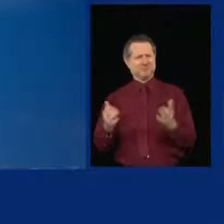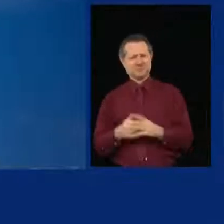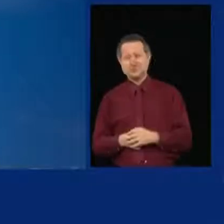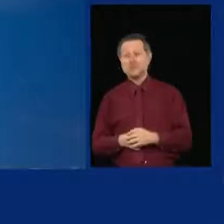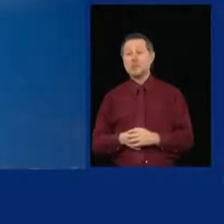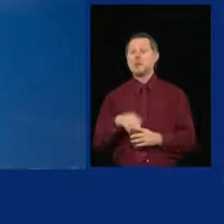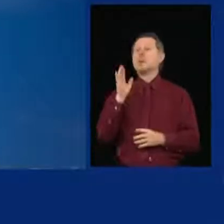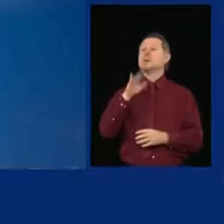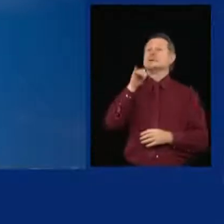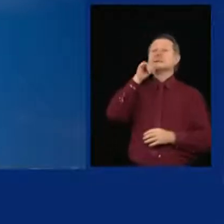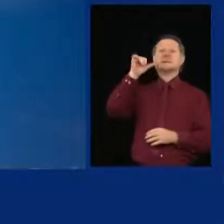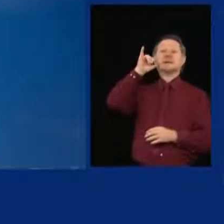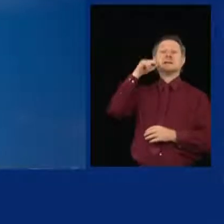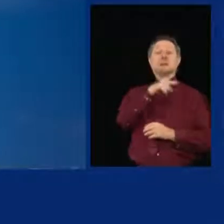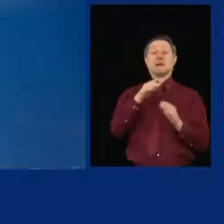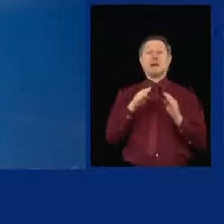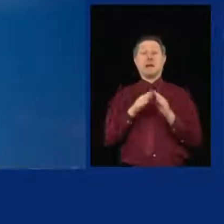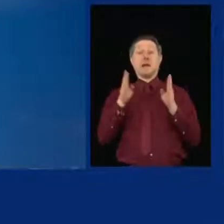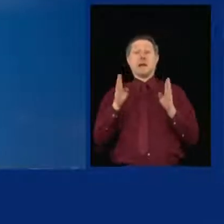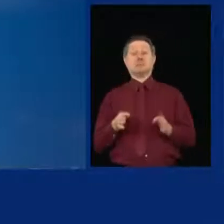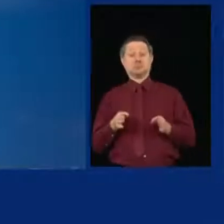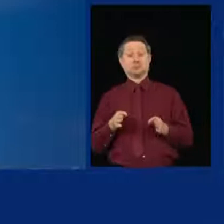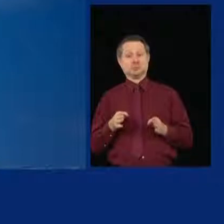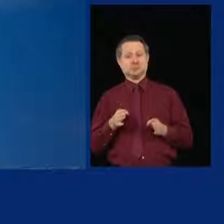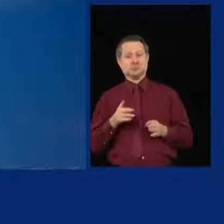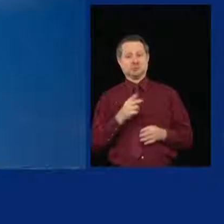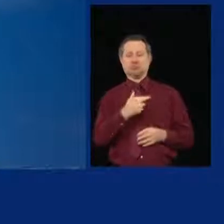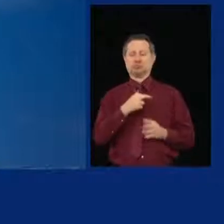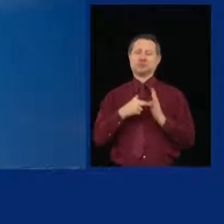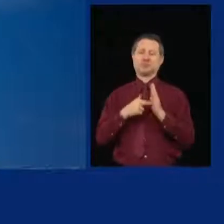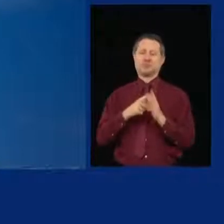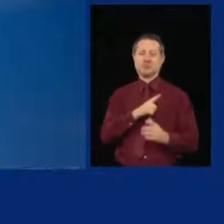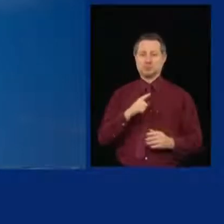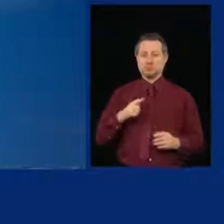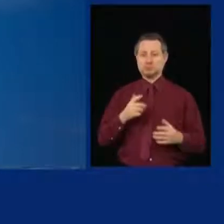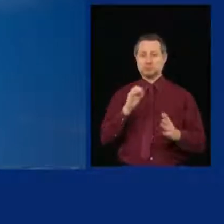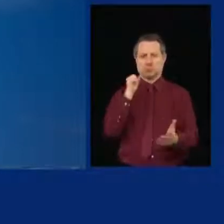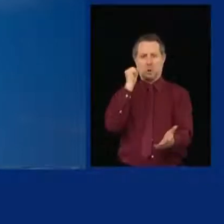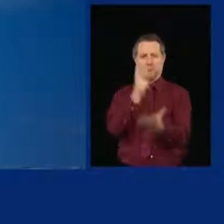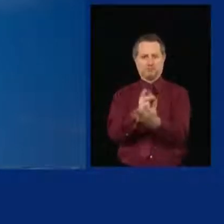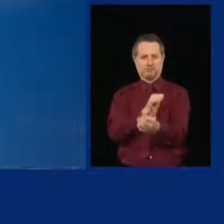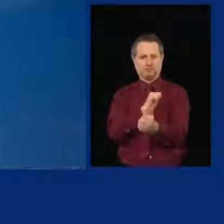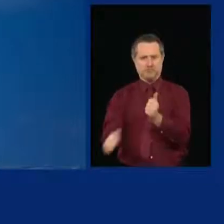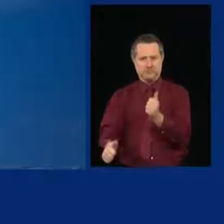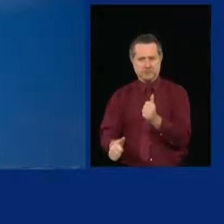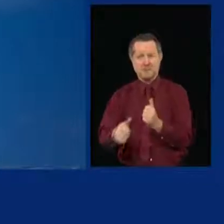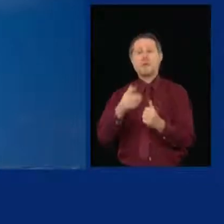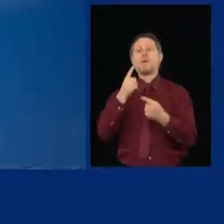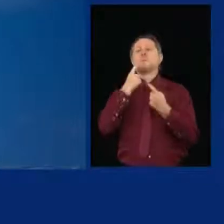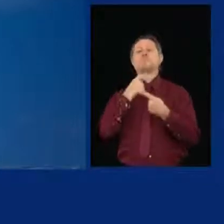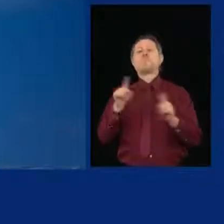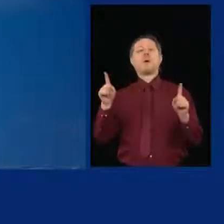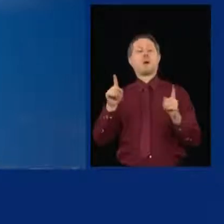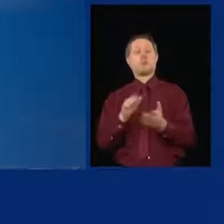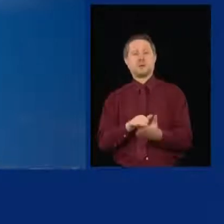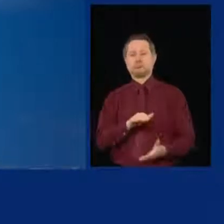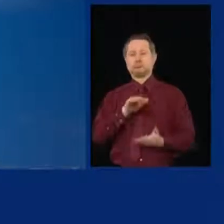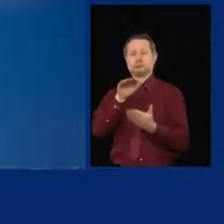bill yesterday, which is a smart bill, which finally provides funding for state and local